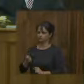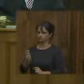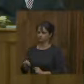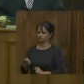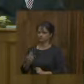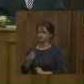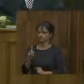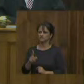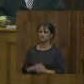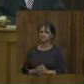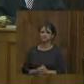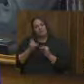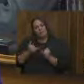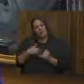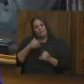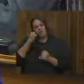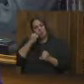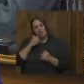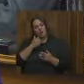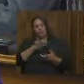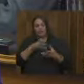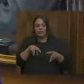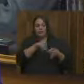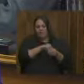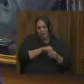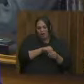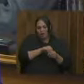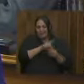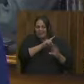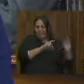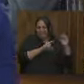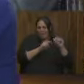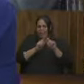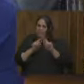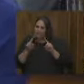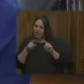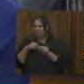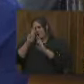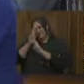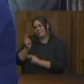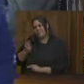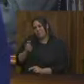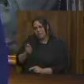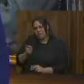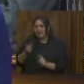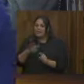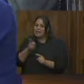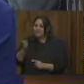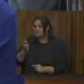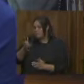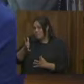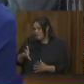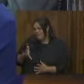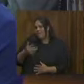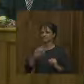has been clearly told that they must toe the line. Otherwise, of course, they will lose their positions in the legislature. But we will use the